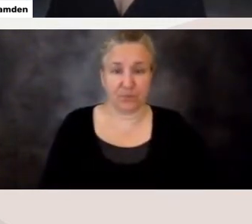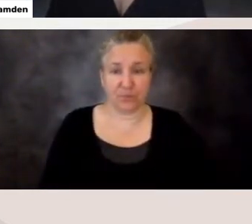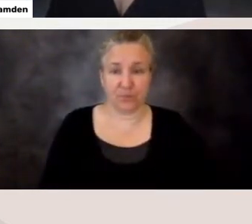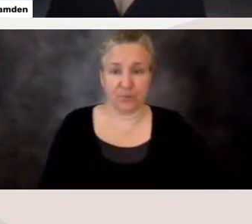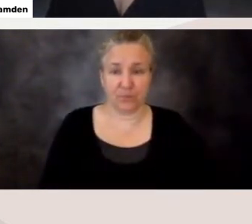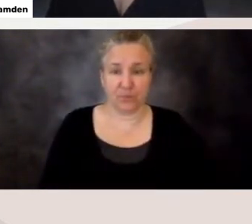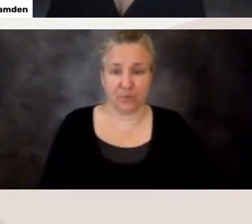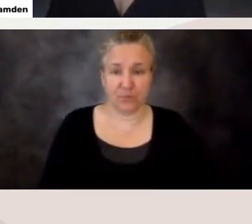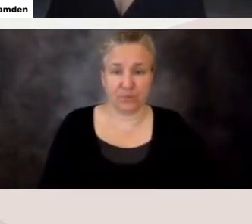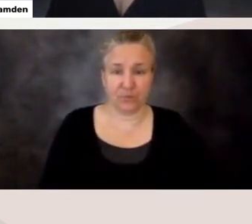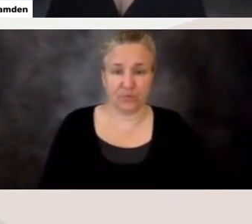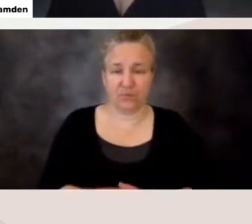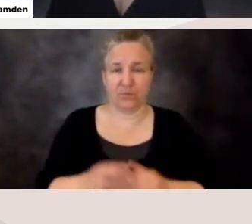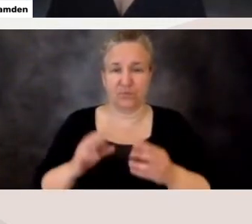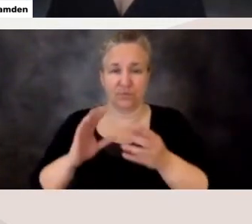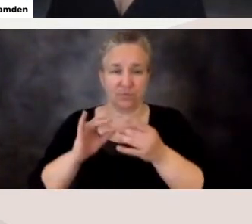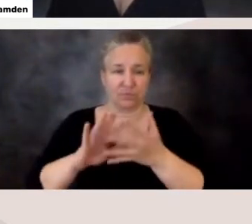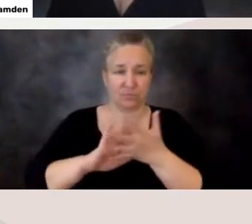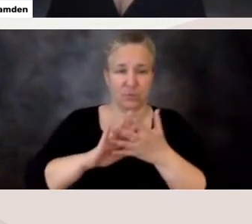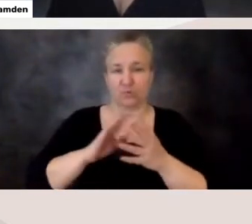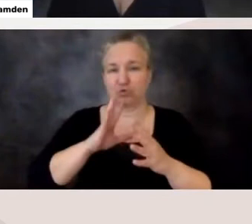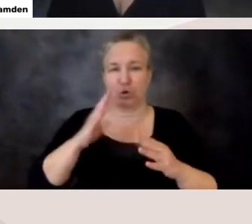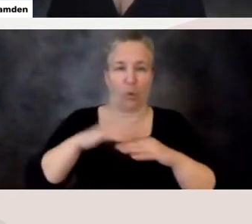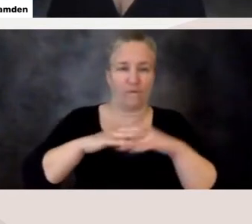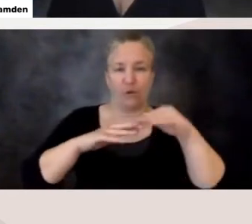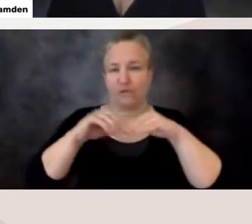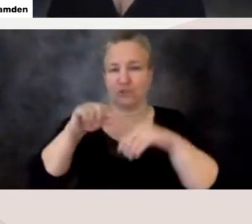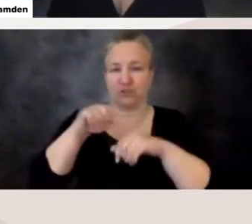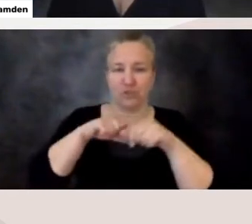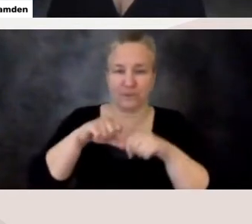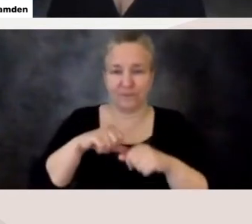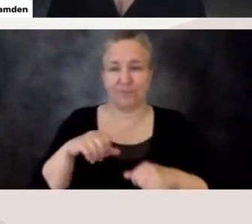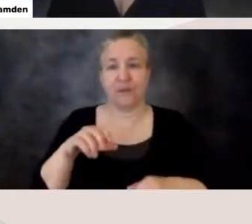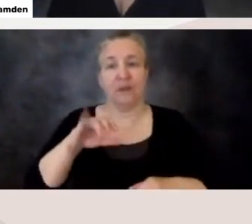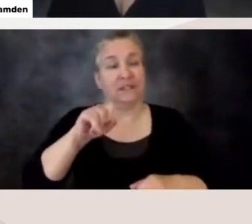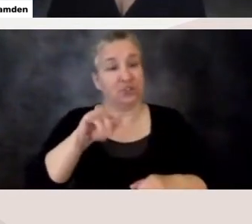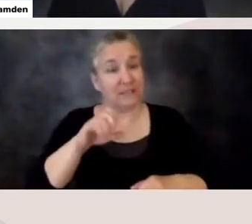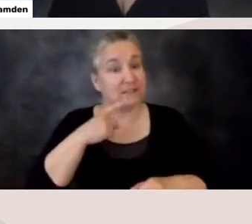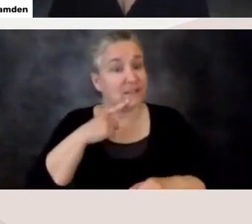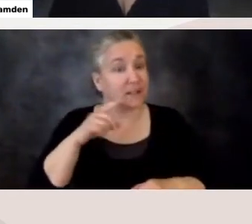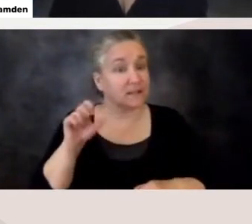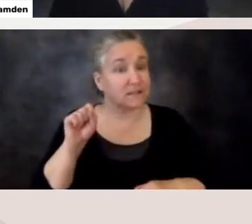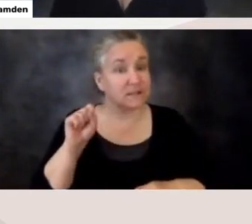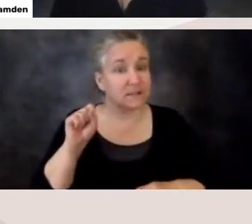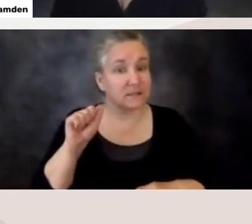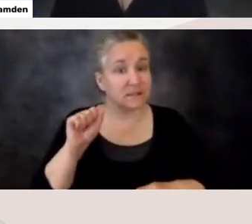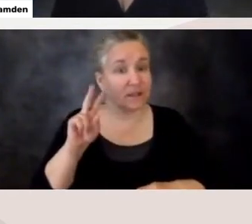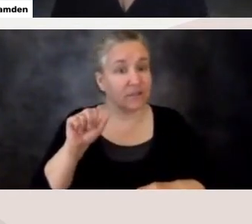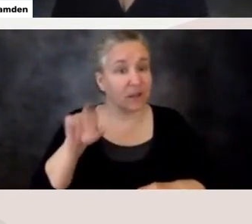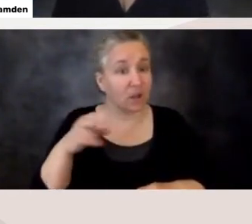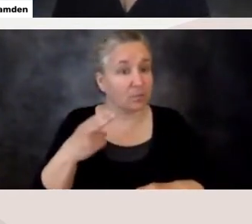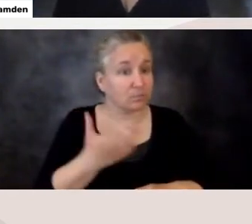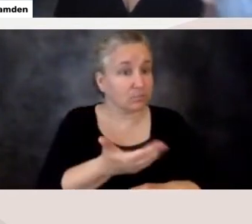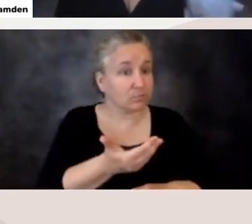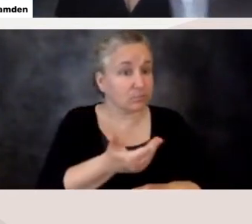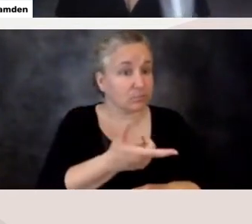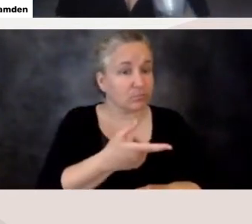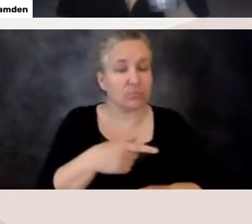I did. actually, Oh, Savannah, can you tell us a little bit about that? When I